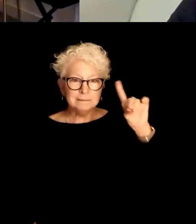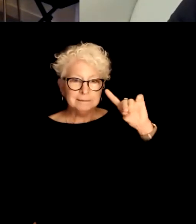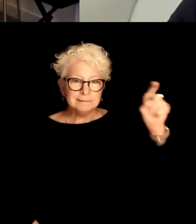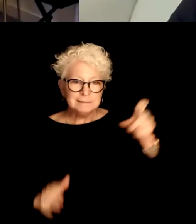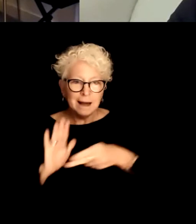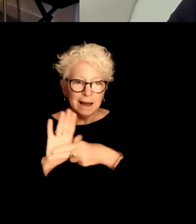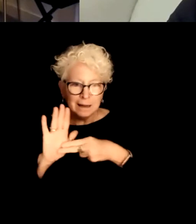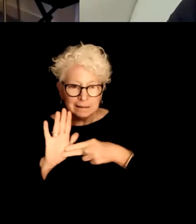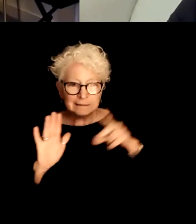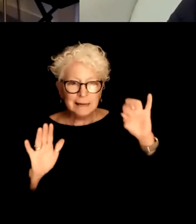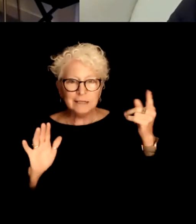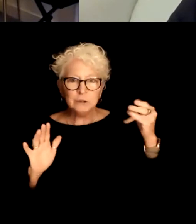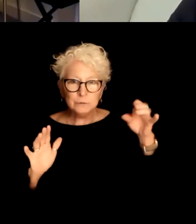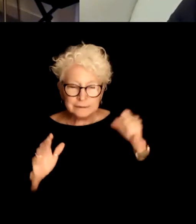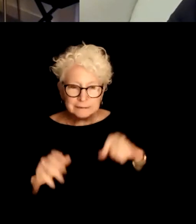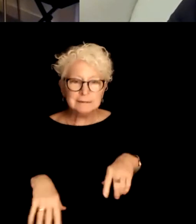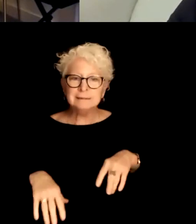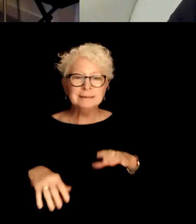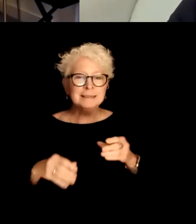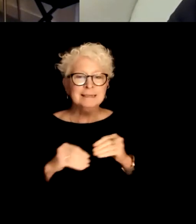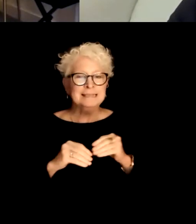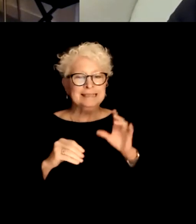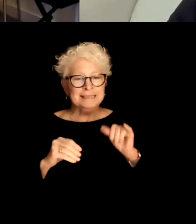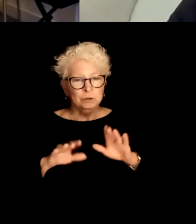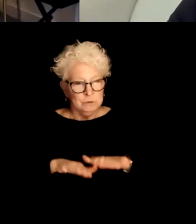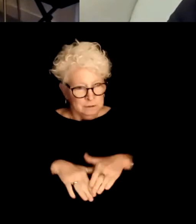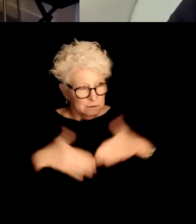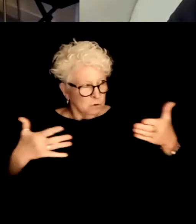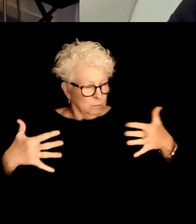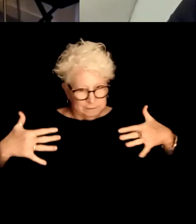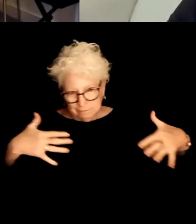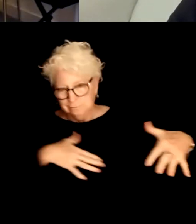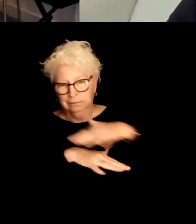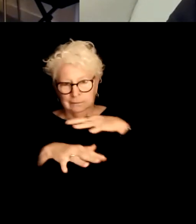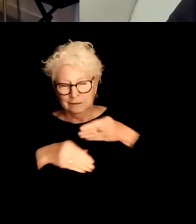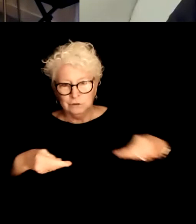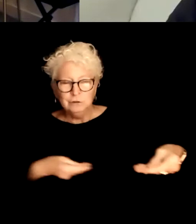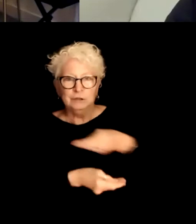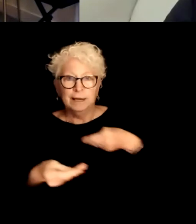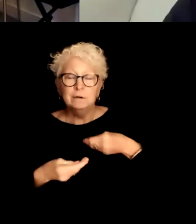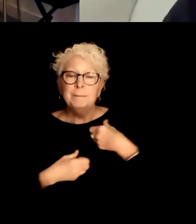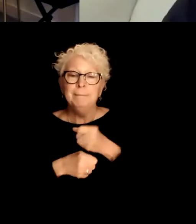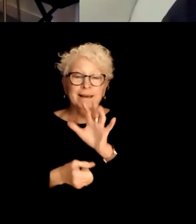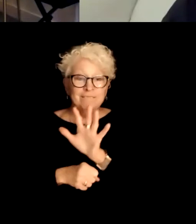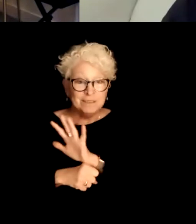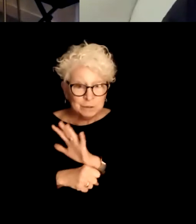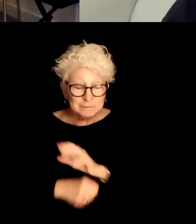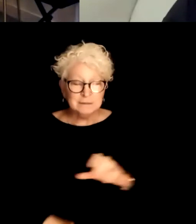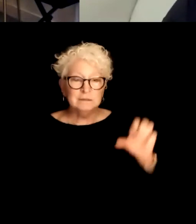build those bridges, I hope, across those diagnoses. And I do think social media, filmmaking, writing essays, like these are all